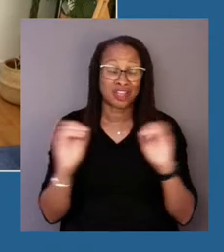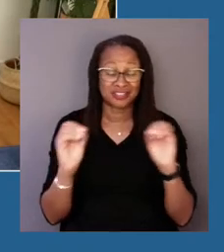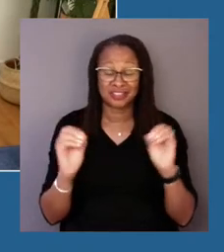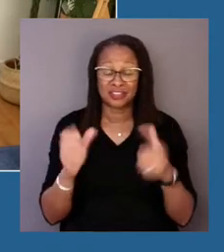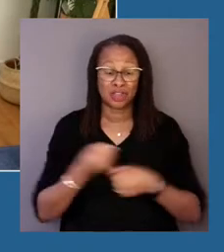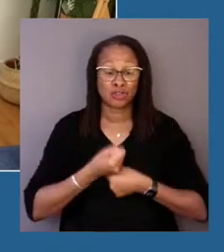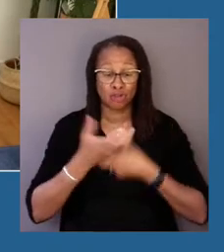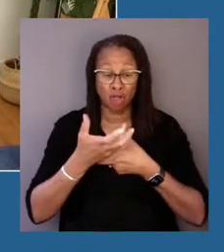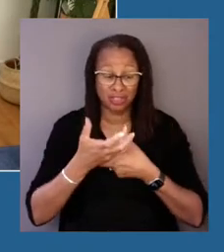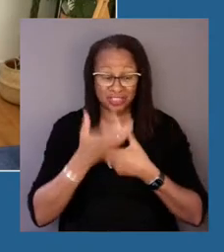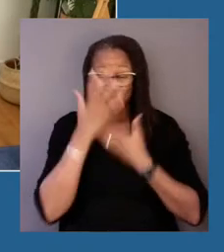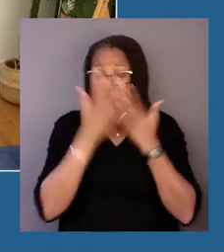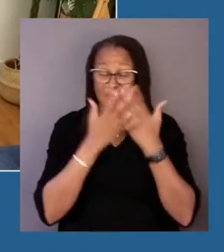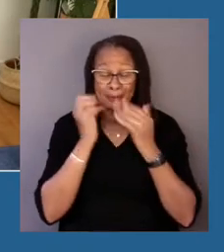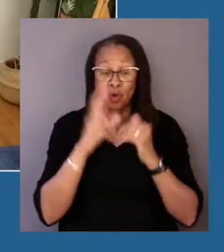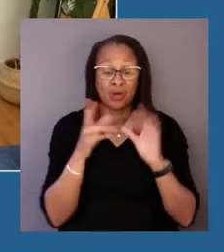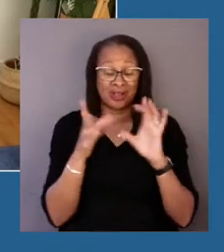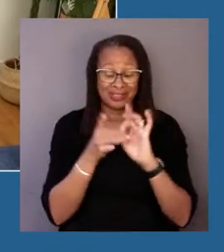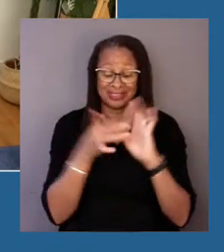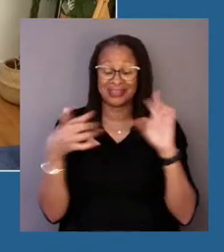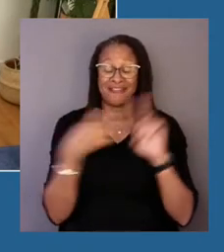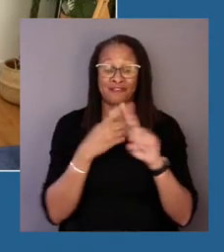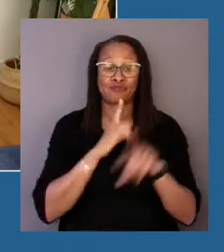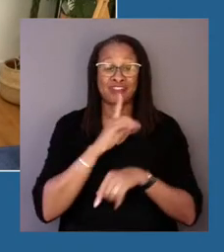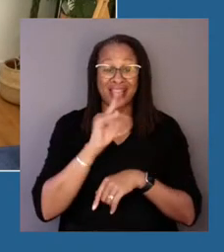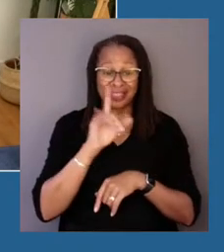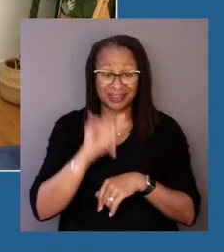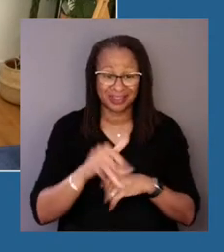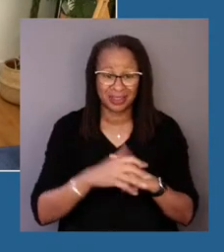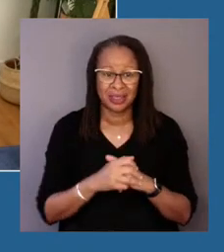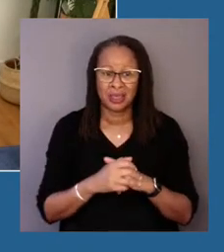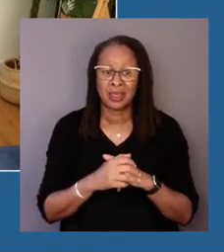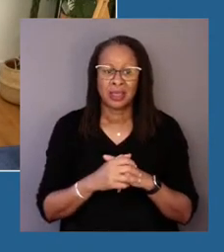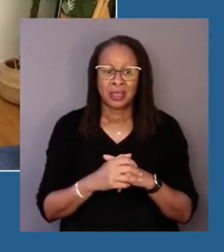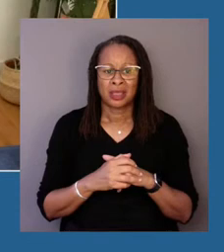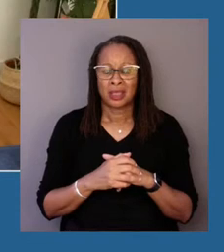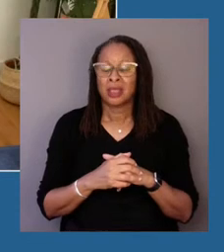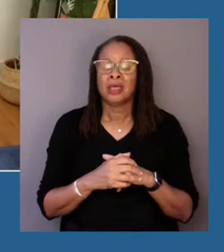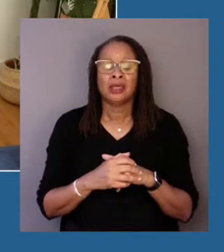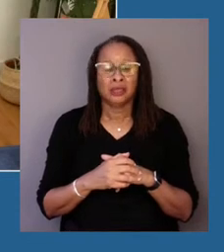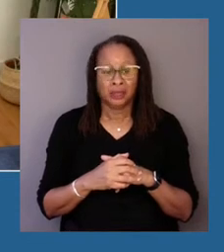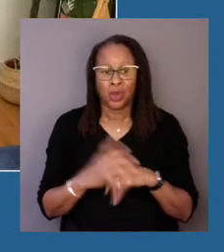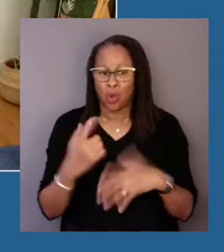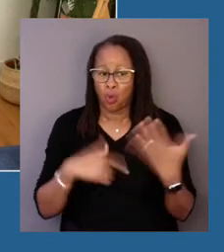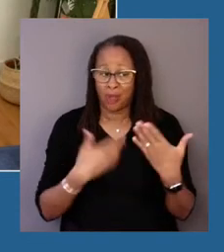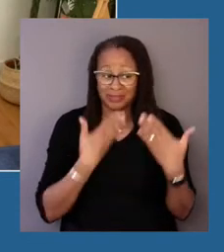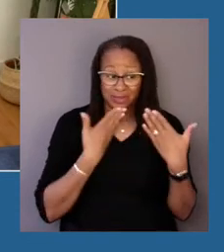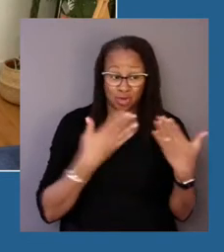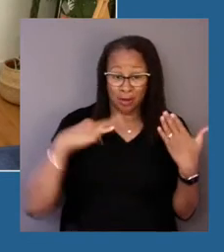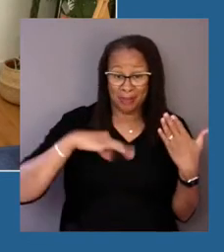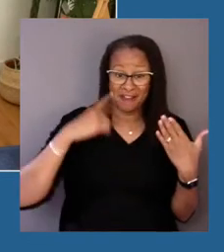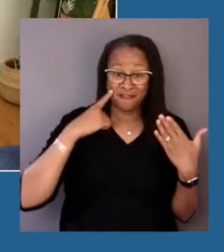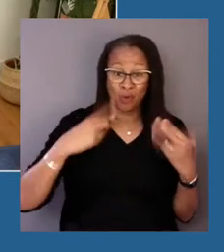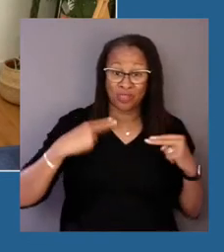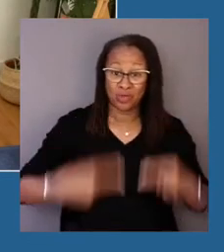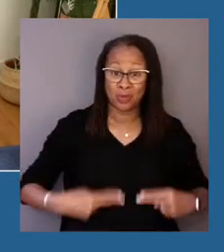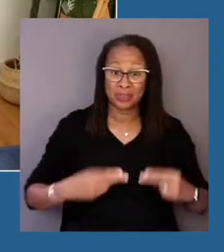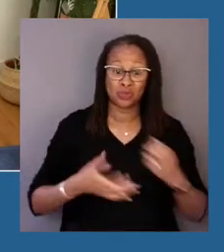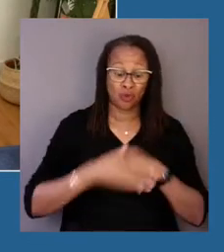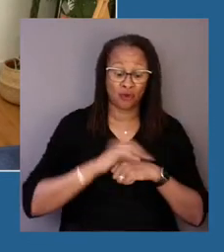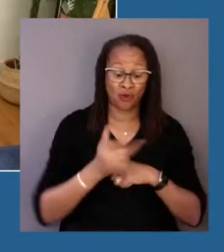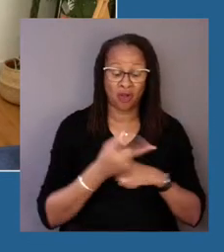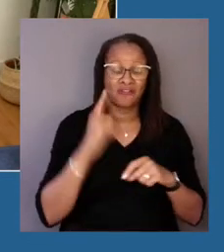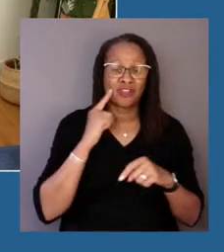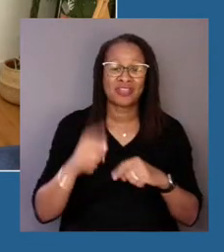disconnected from what is real and what is good for humanity as a whole that for them to promote